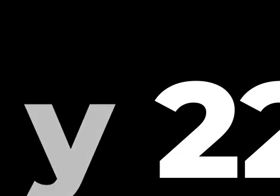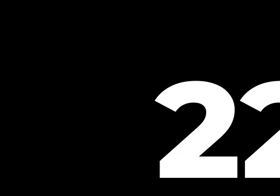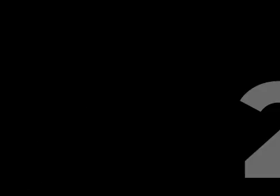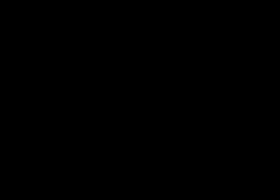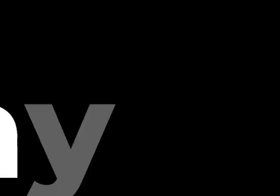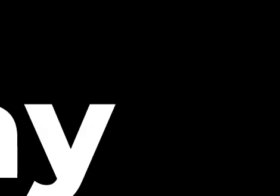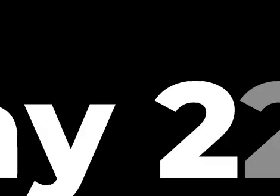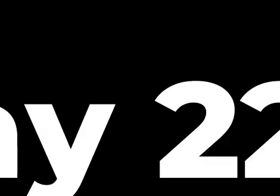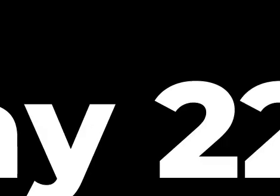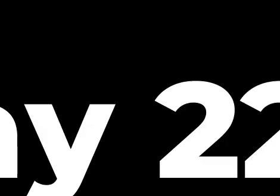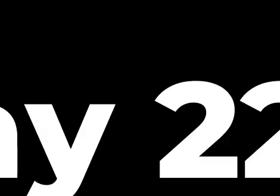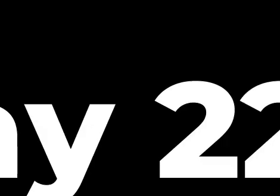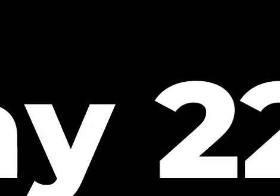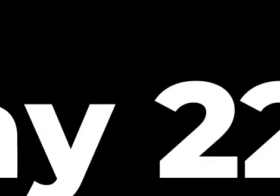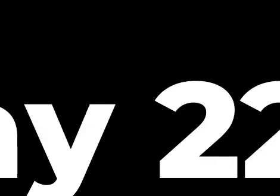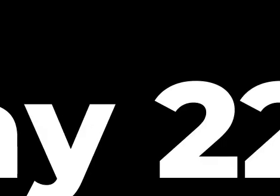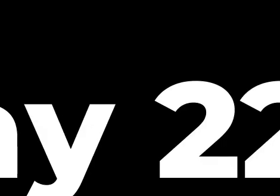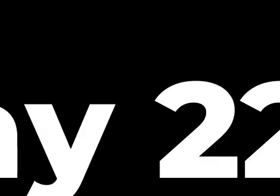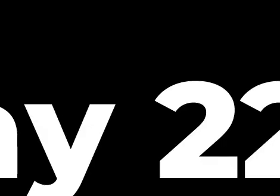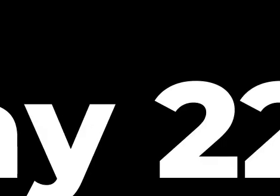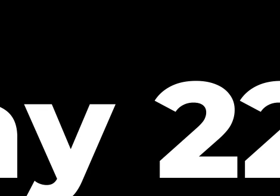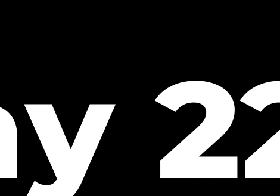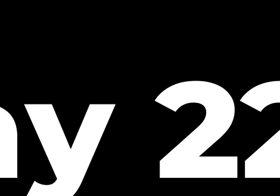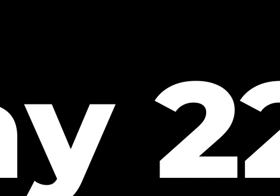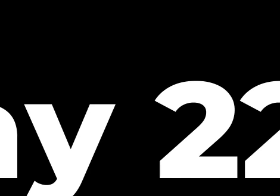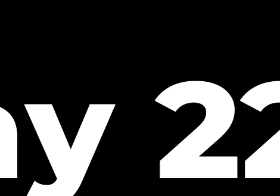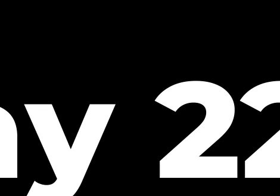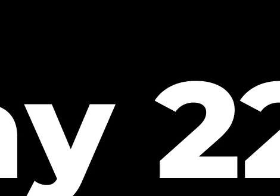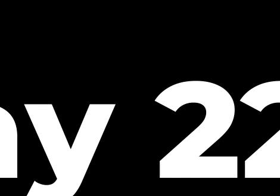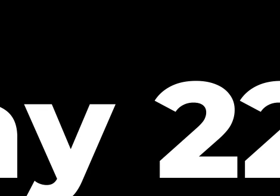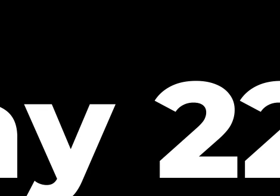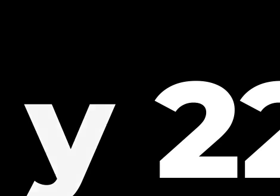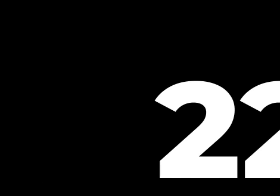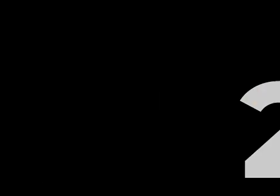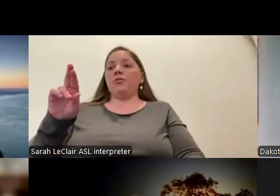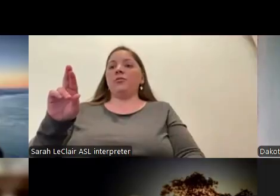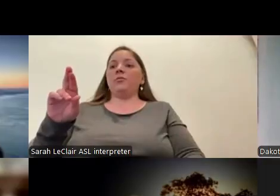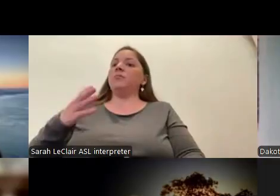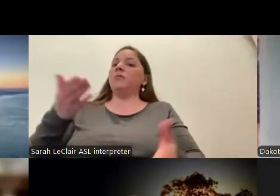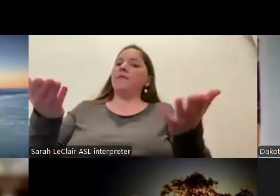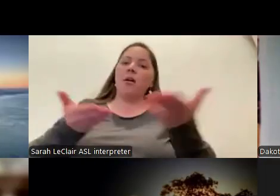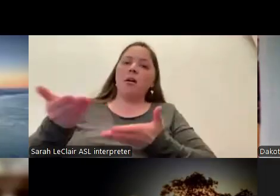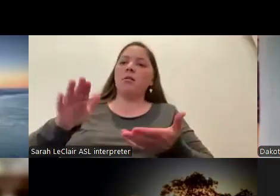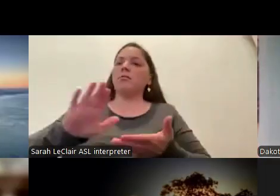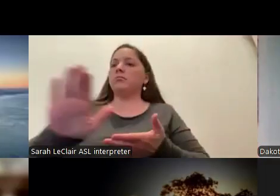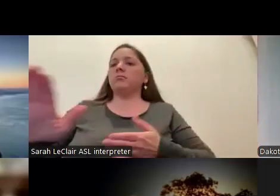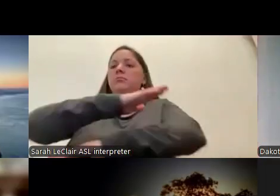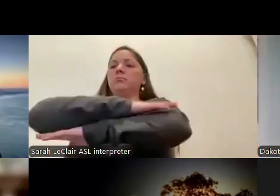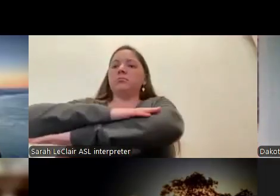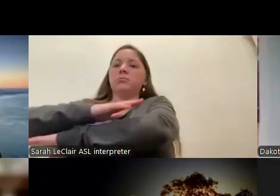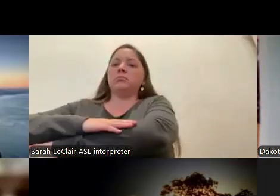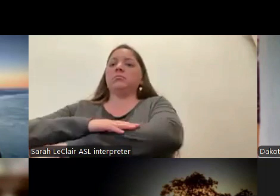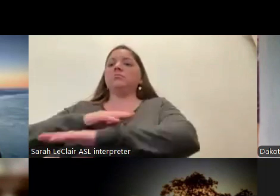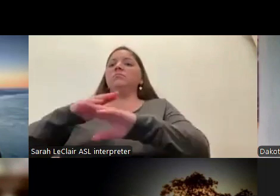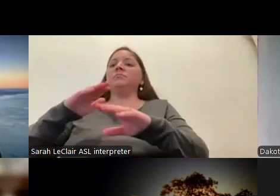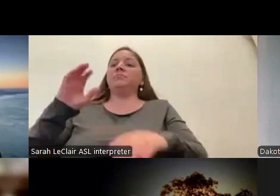hopefully a flyer soon. And I would like to invite as many vendors to come out and share resources for families who